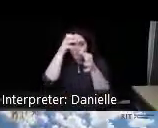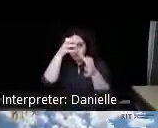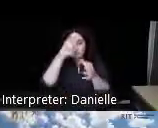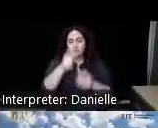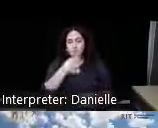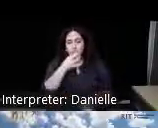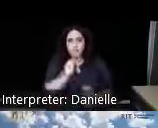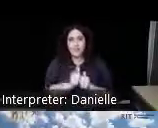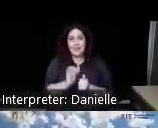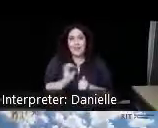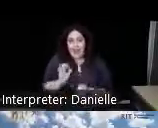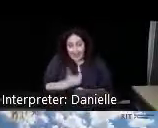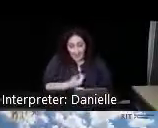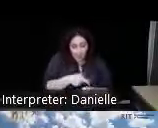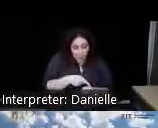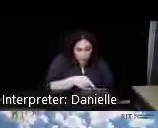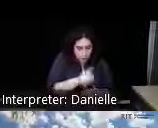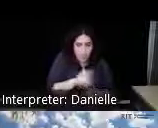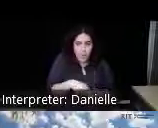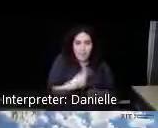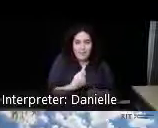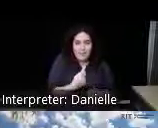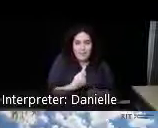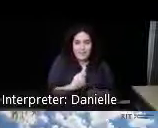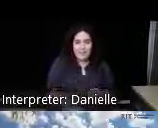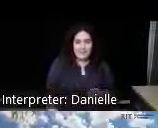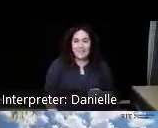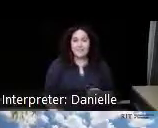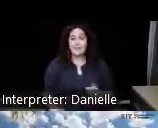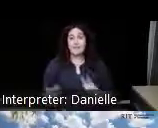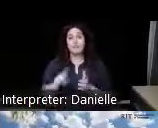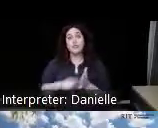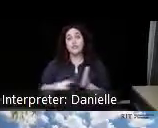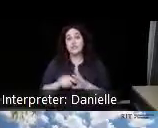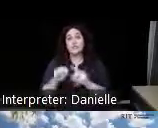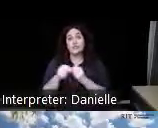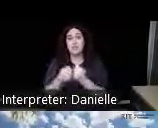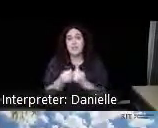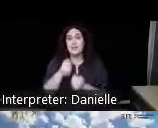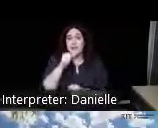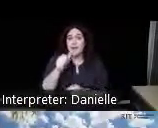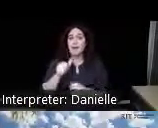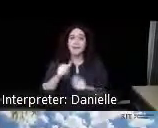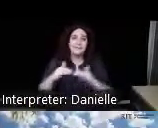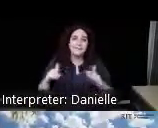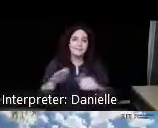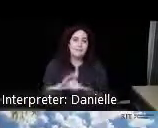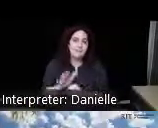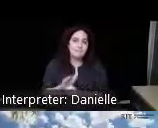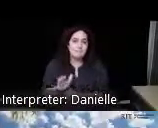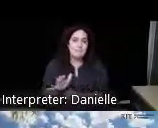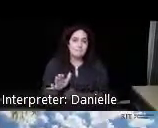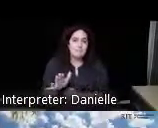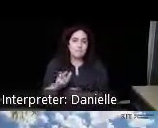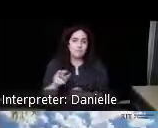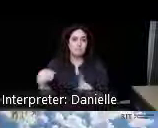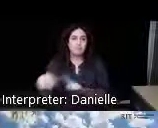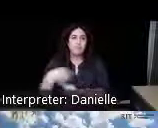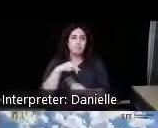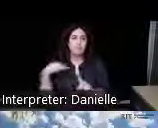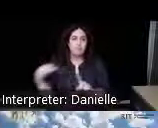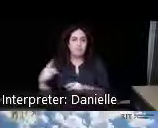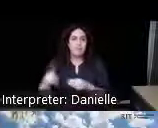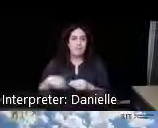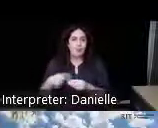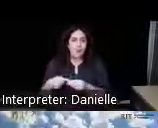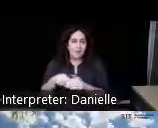of accessibility. So often research teams don't have a diverse enough spread of accessibility knowledge. Also,